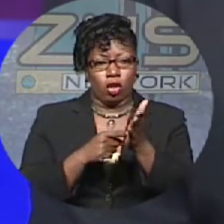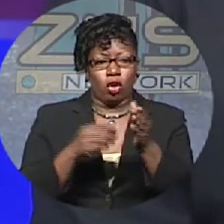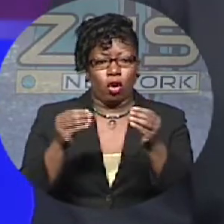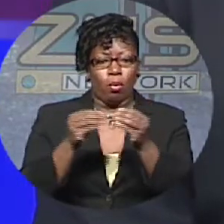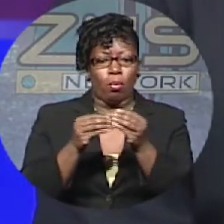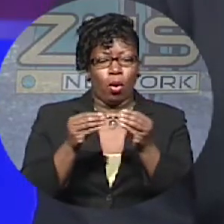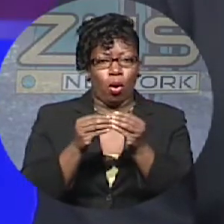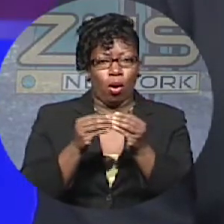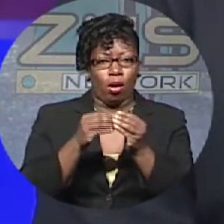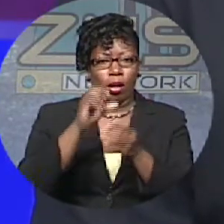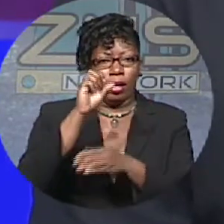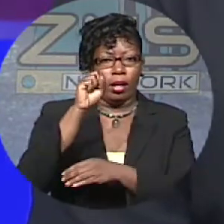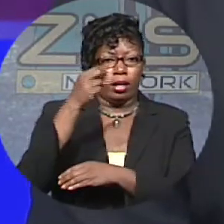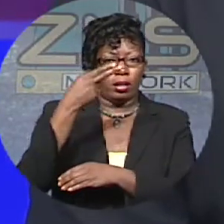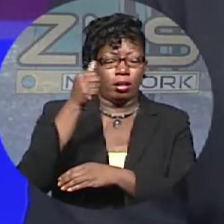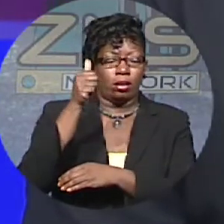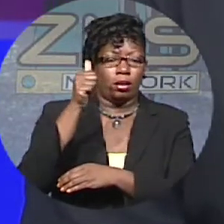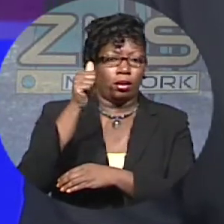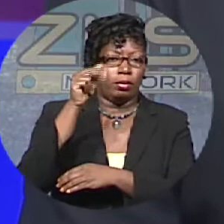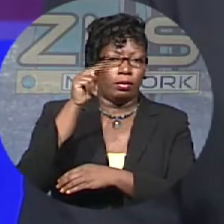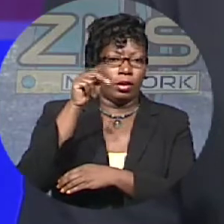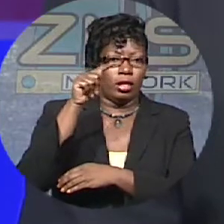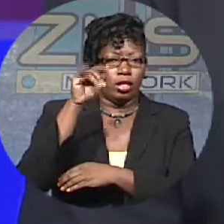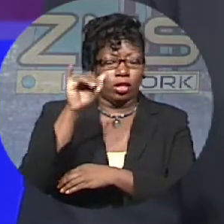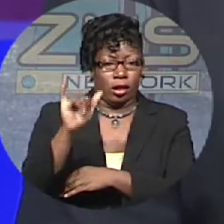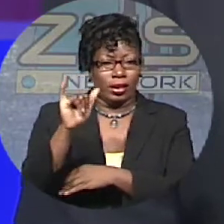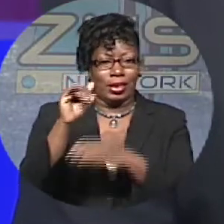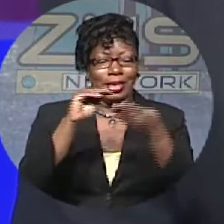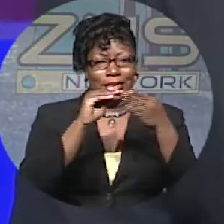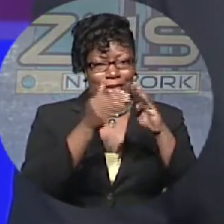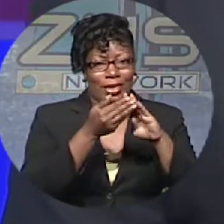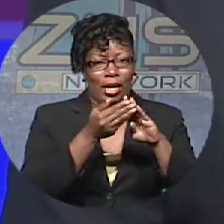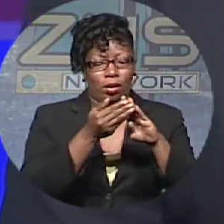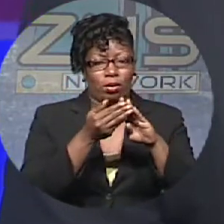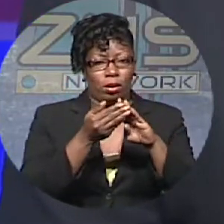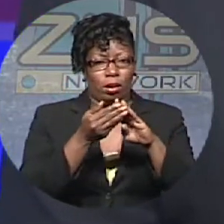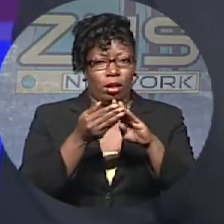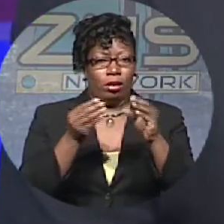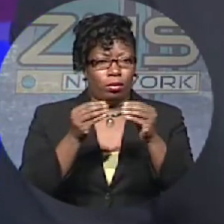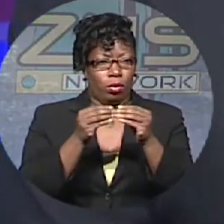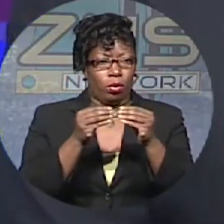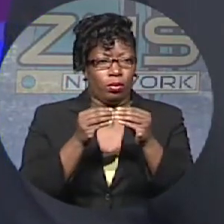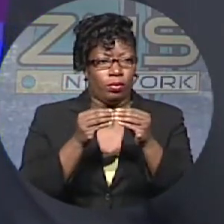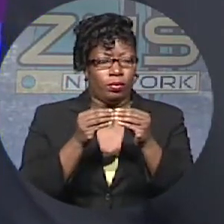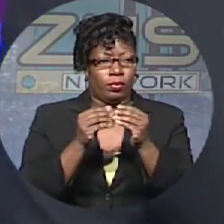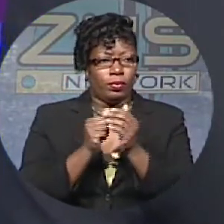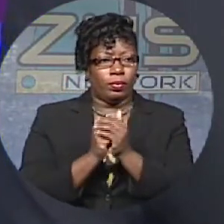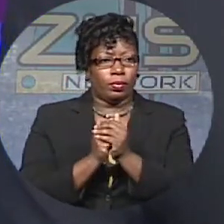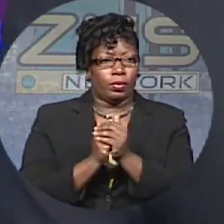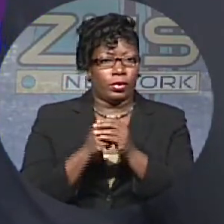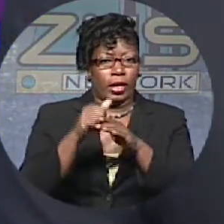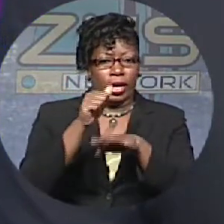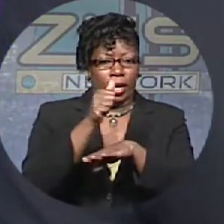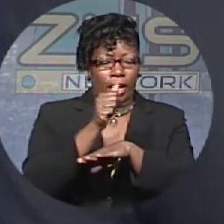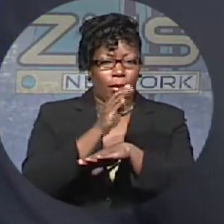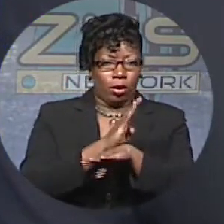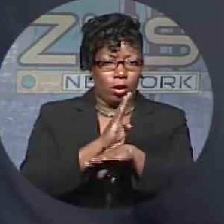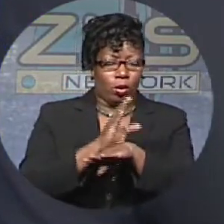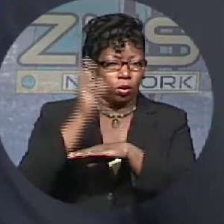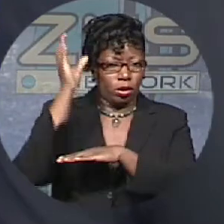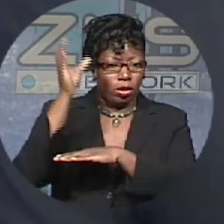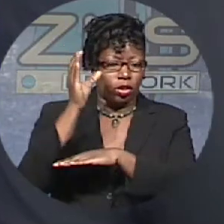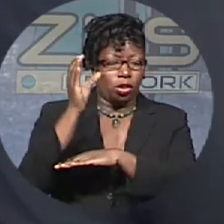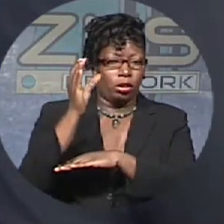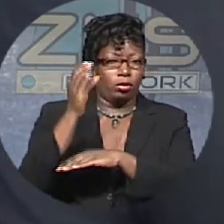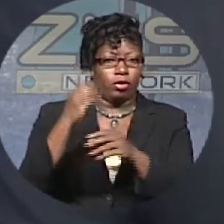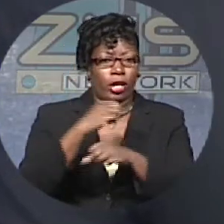New Providence, and regulating them and eliminating the hazards they create in the capital has been a lingering struggle. Abaco has shared a similar concern for